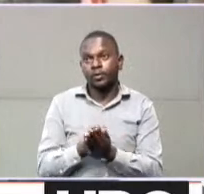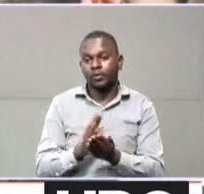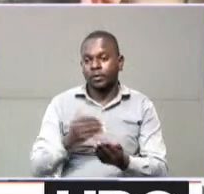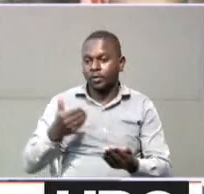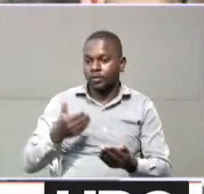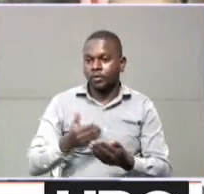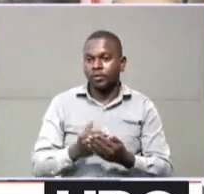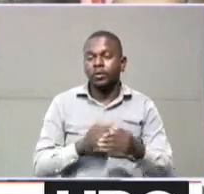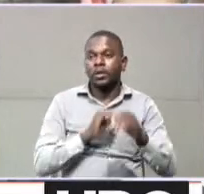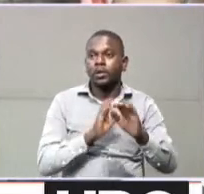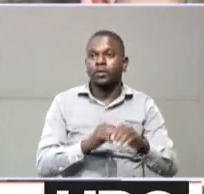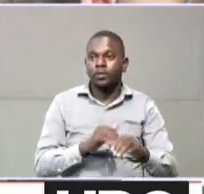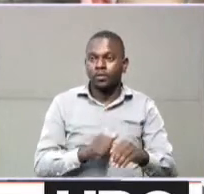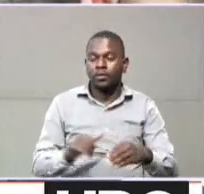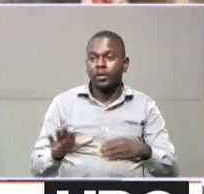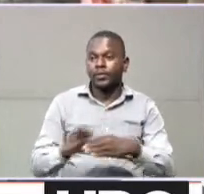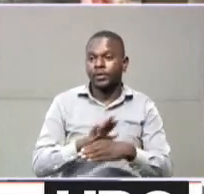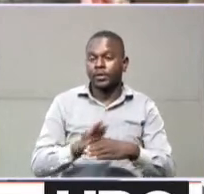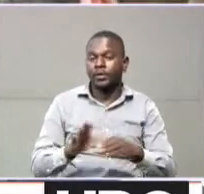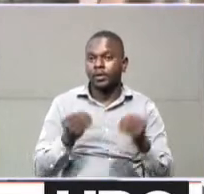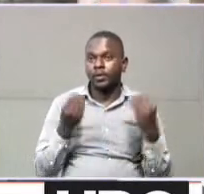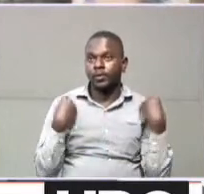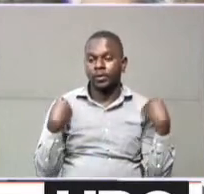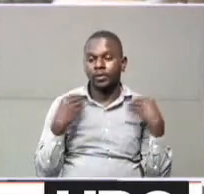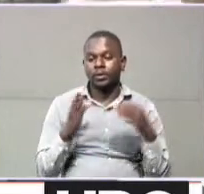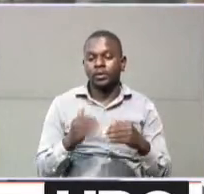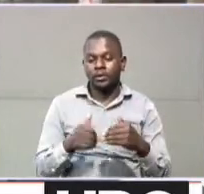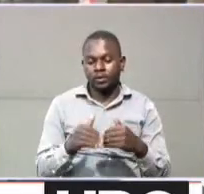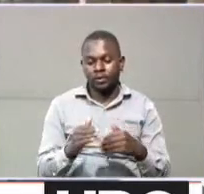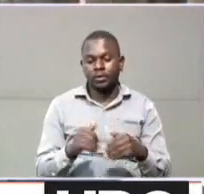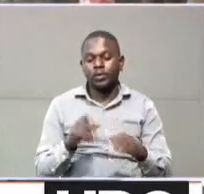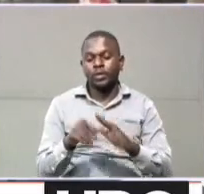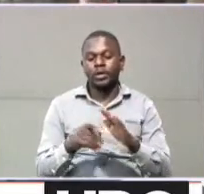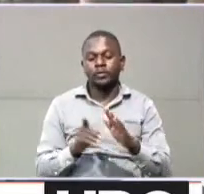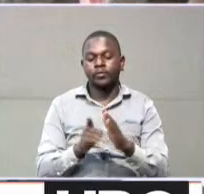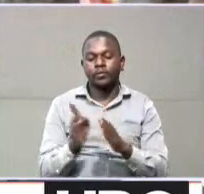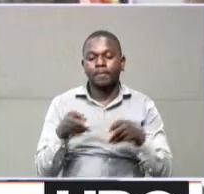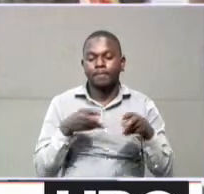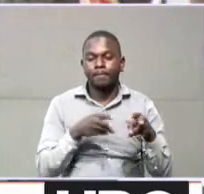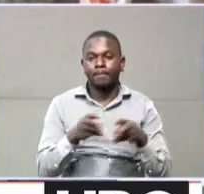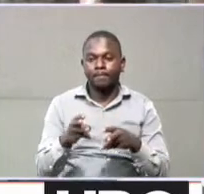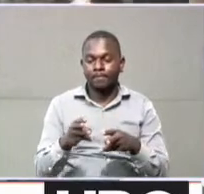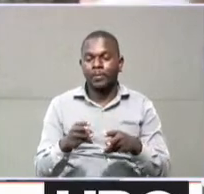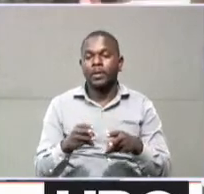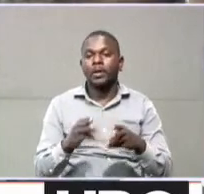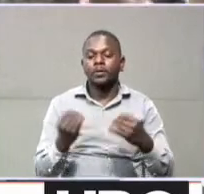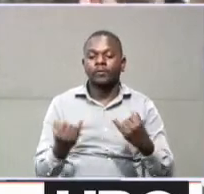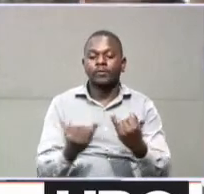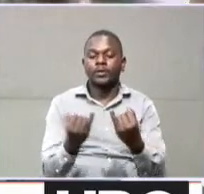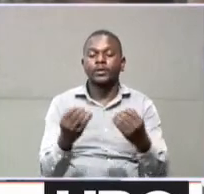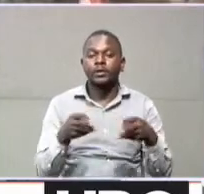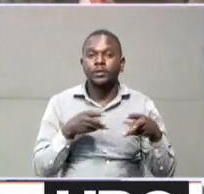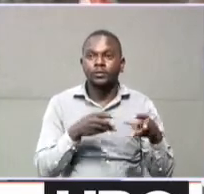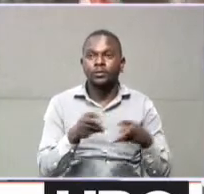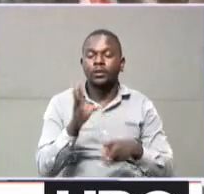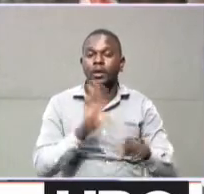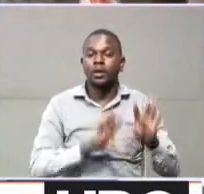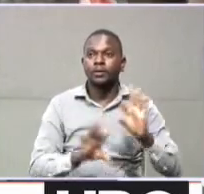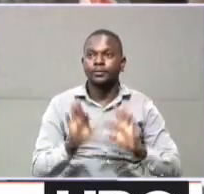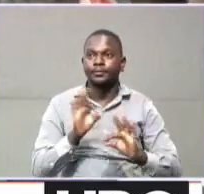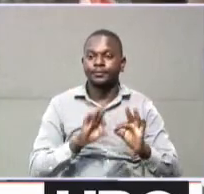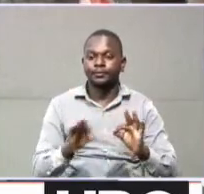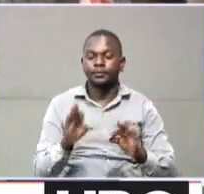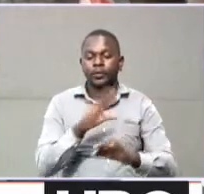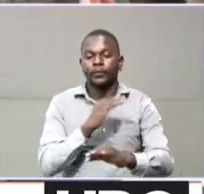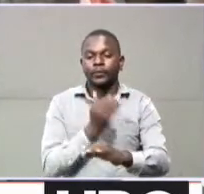agriculture and agree business practices furthermore the parish development management information system has been designed with the